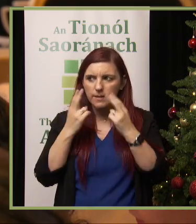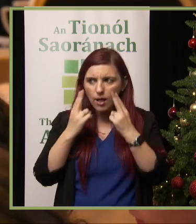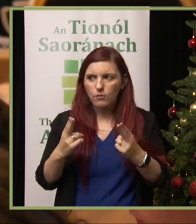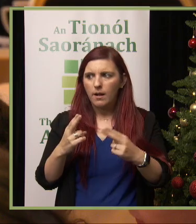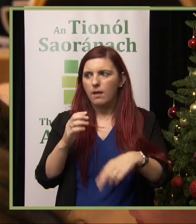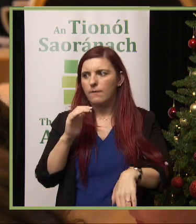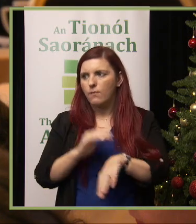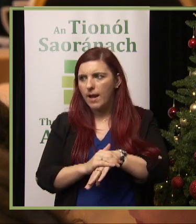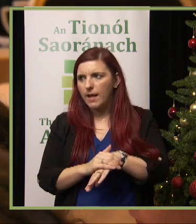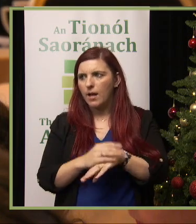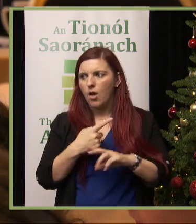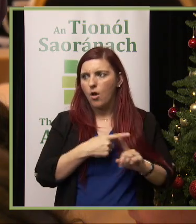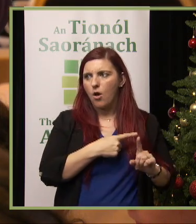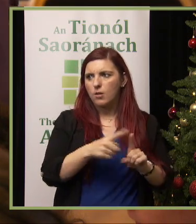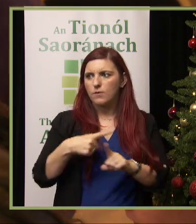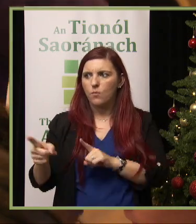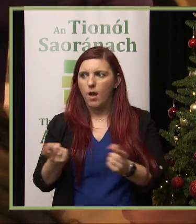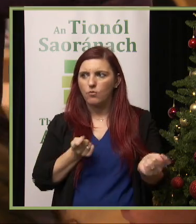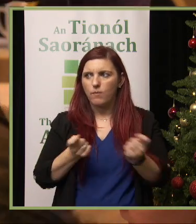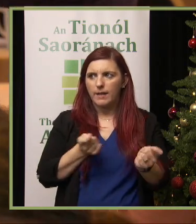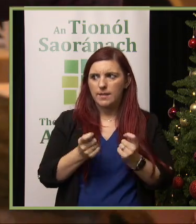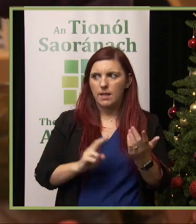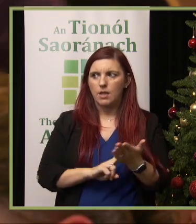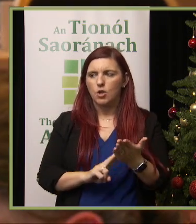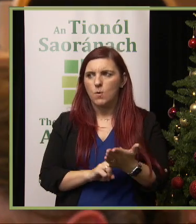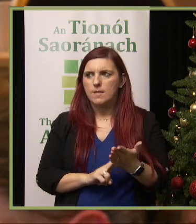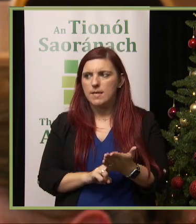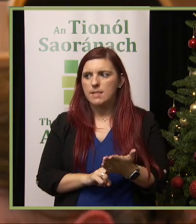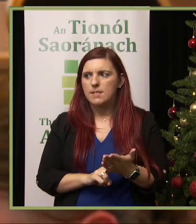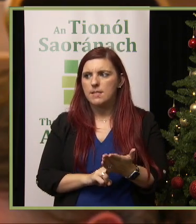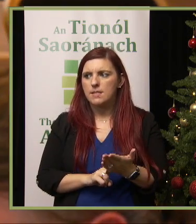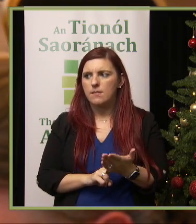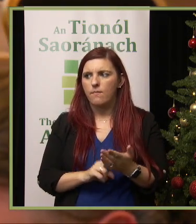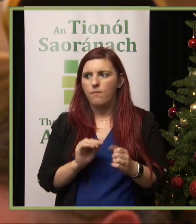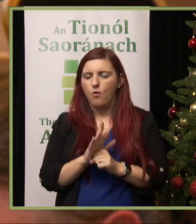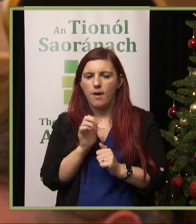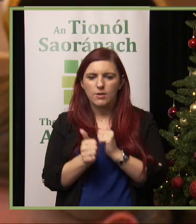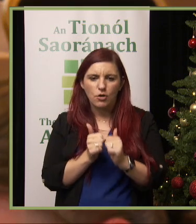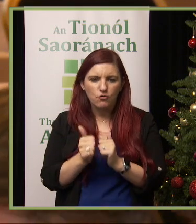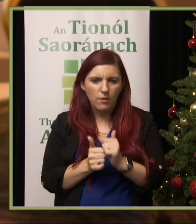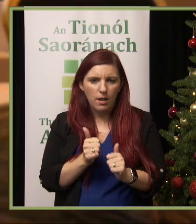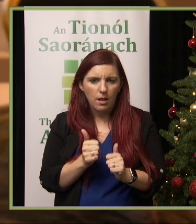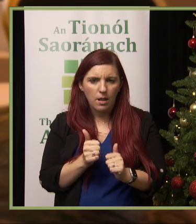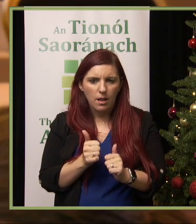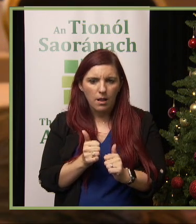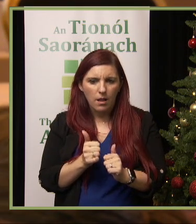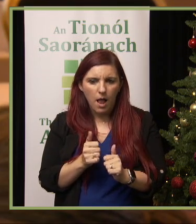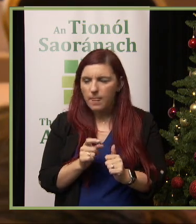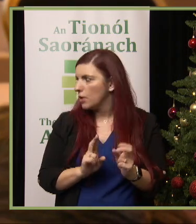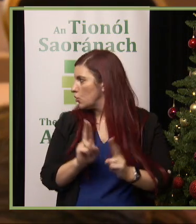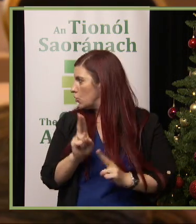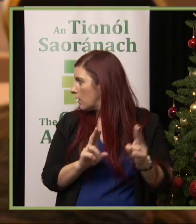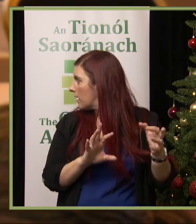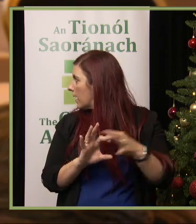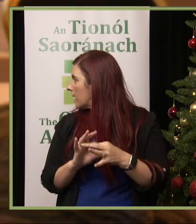friendly alternatives while regulating the use of domestic and industrial chemicals. And this should coincide with